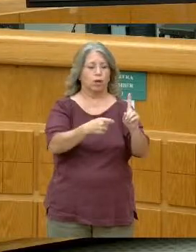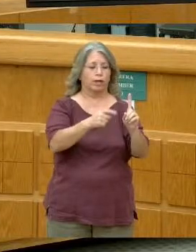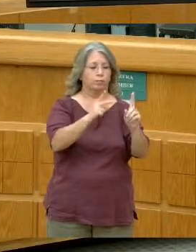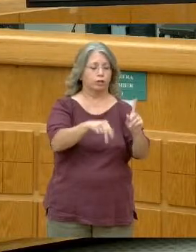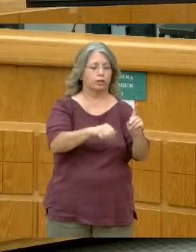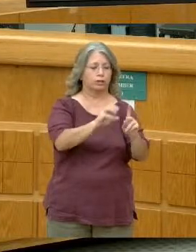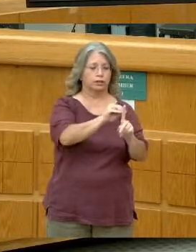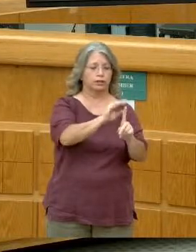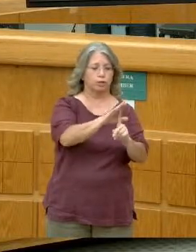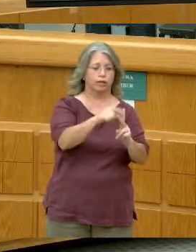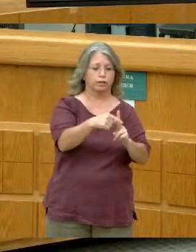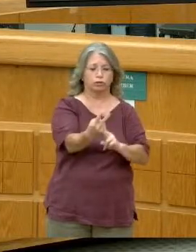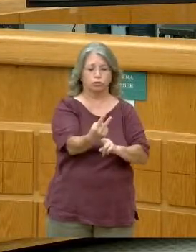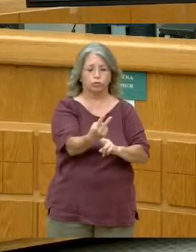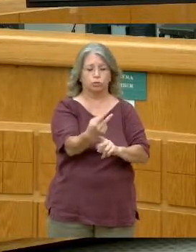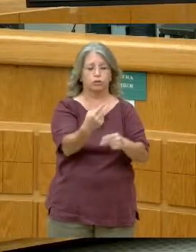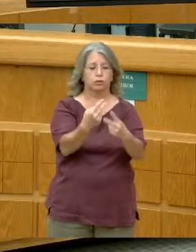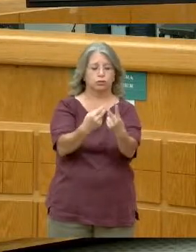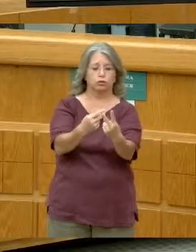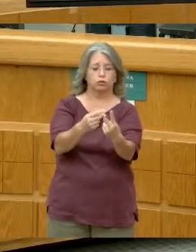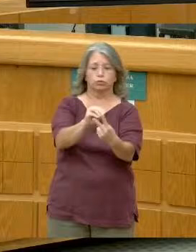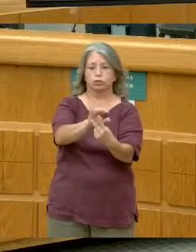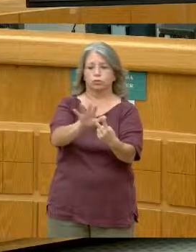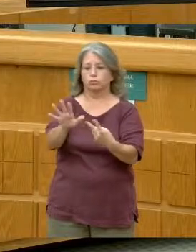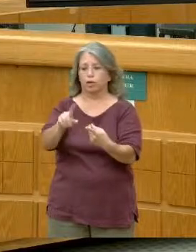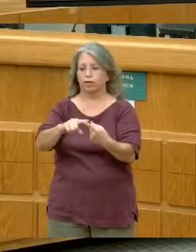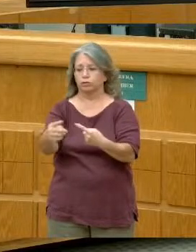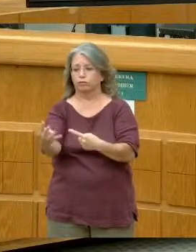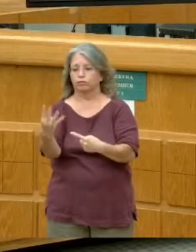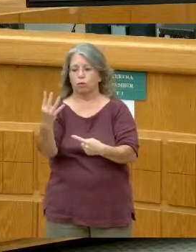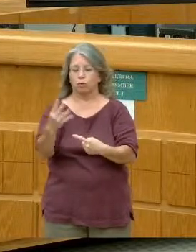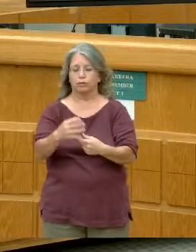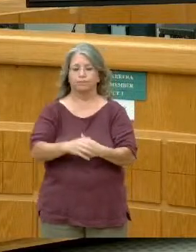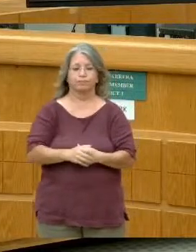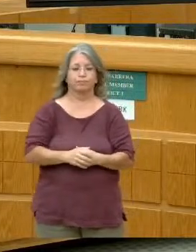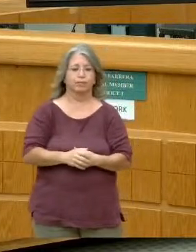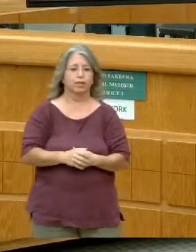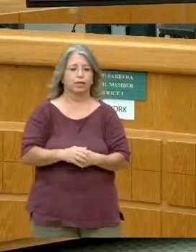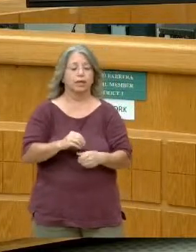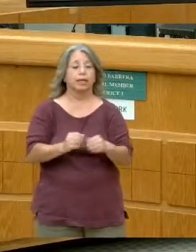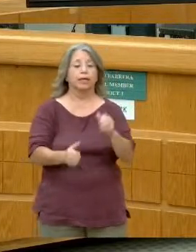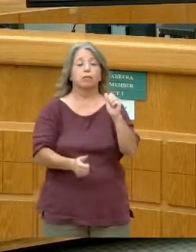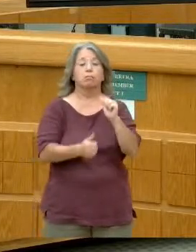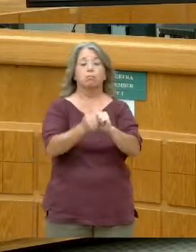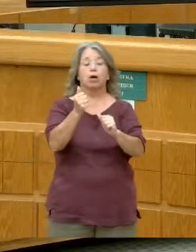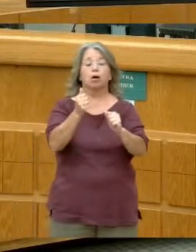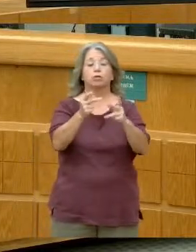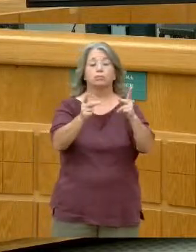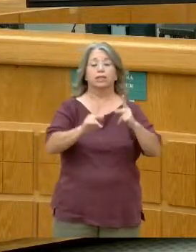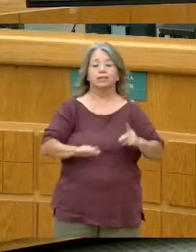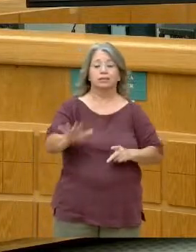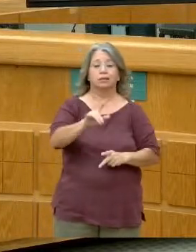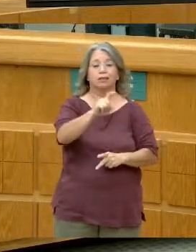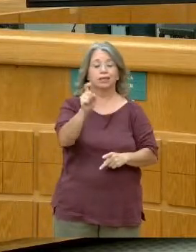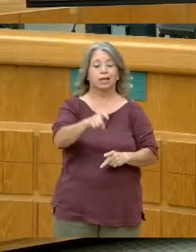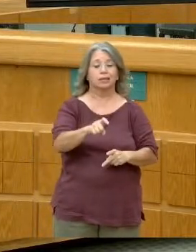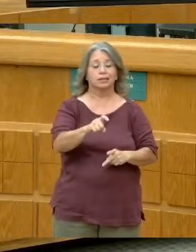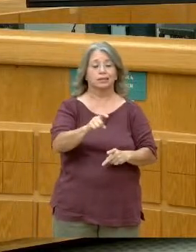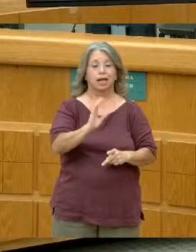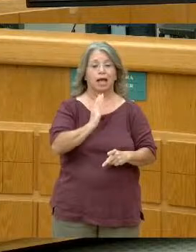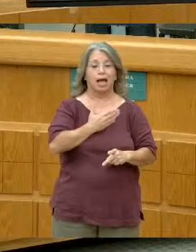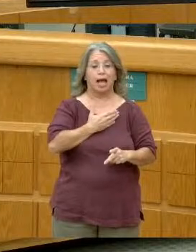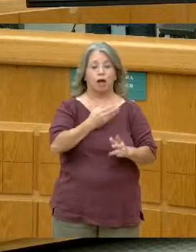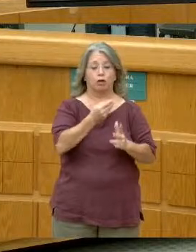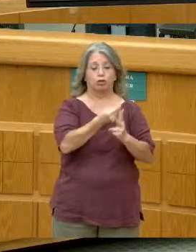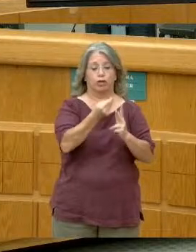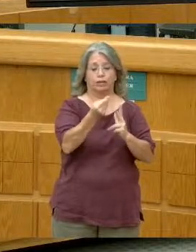4, and that would be if the transmission rate was 2. And in most of the places around Texas, the transmission rate got all the way up to 2, which is